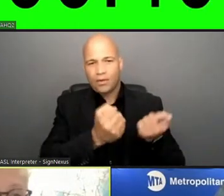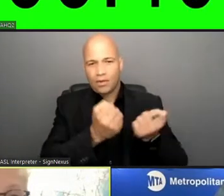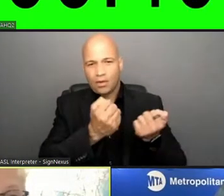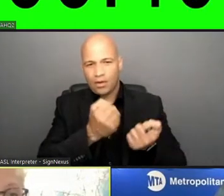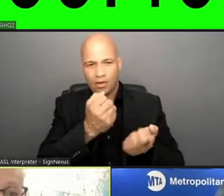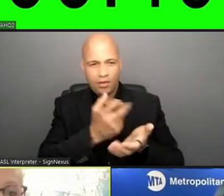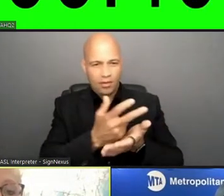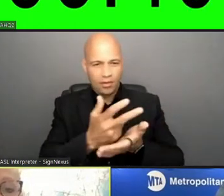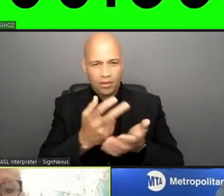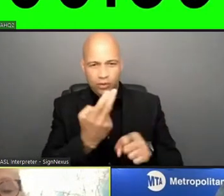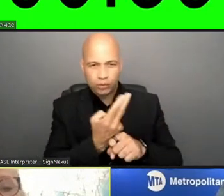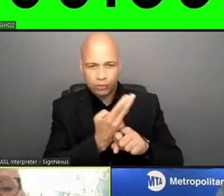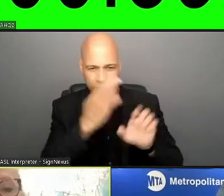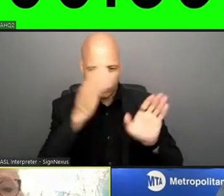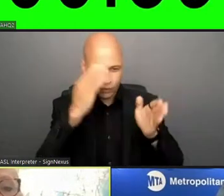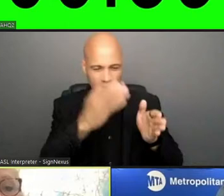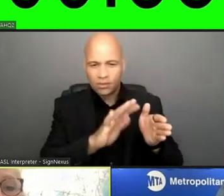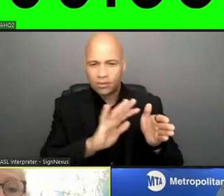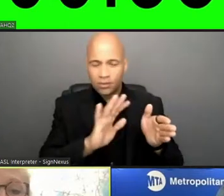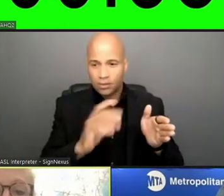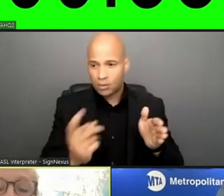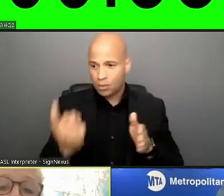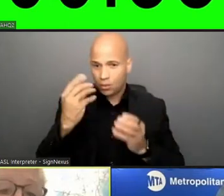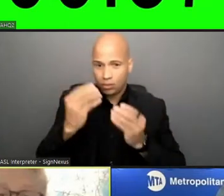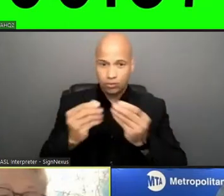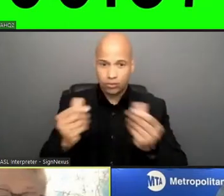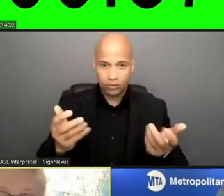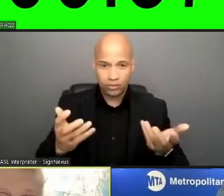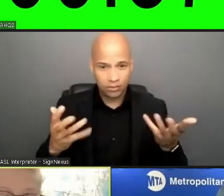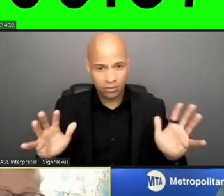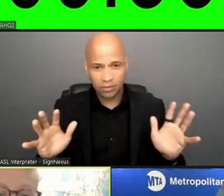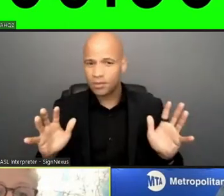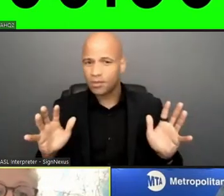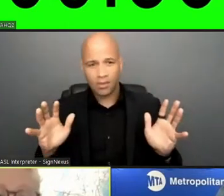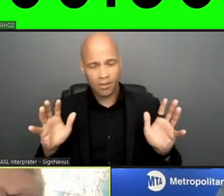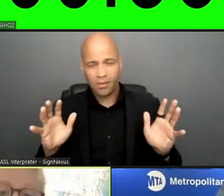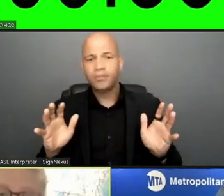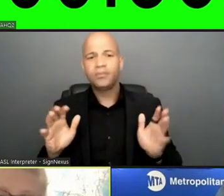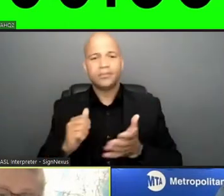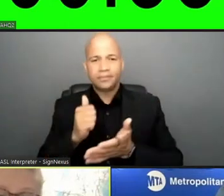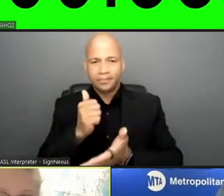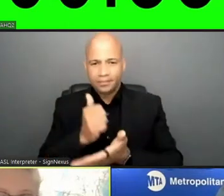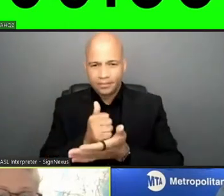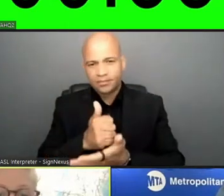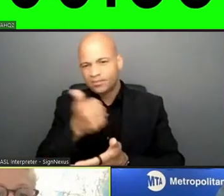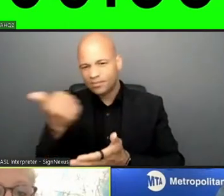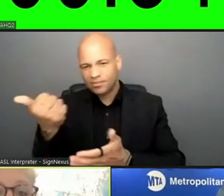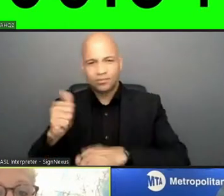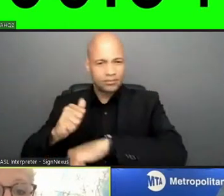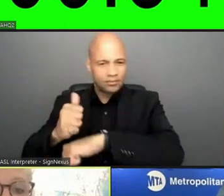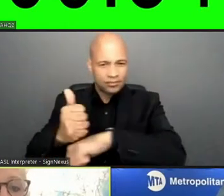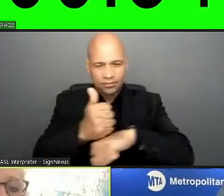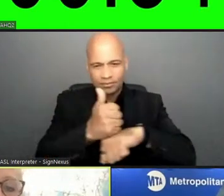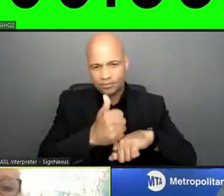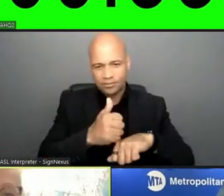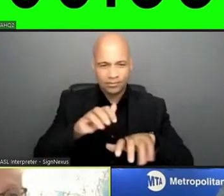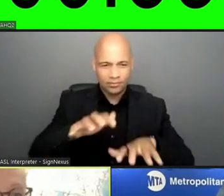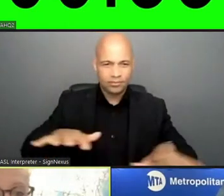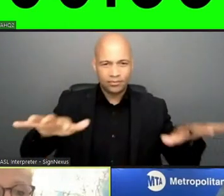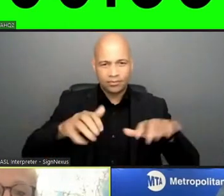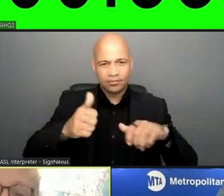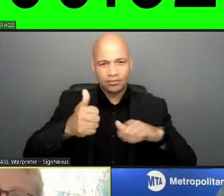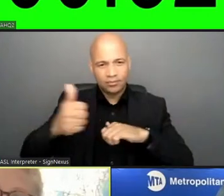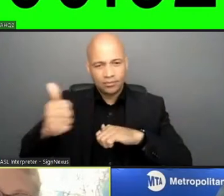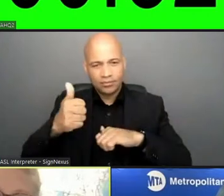and end-all solution it's success will depend on our ability to Fast Track infrastructure for alternatives to driving this must include more Bike